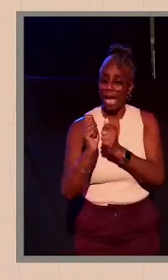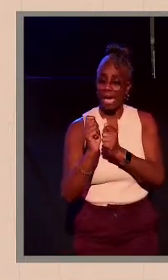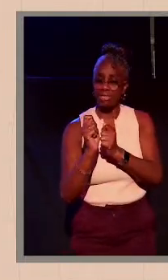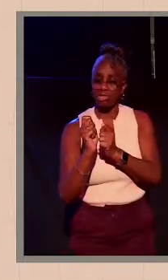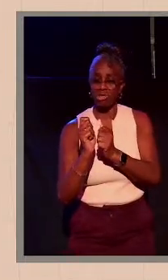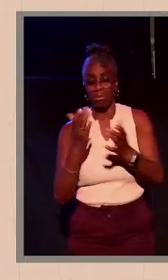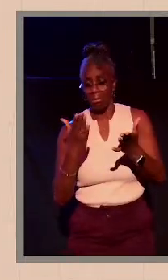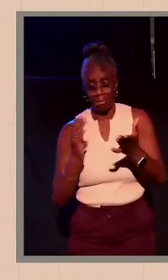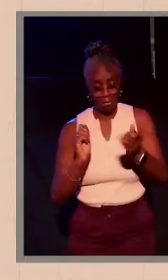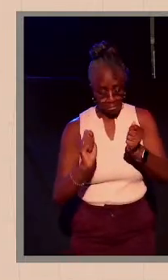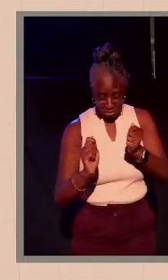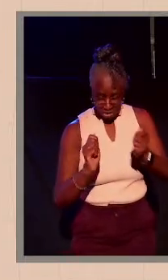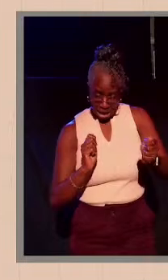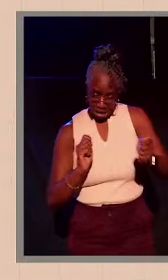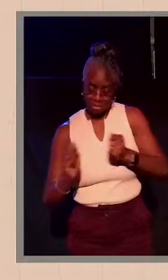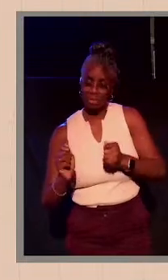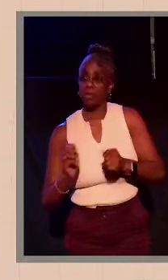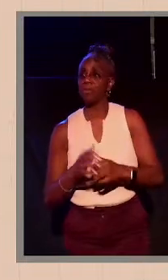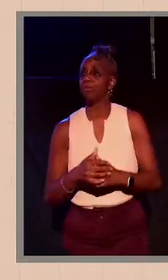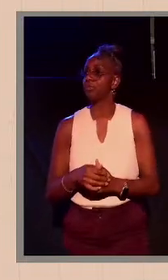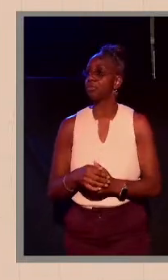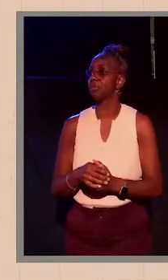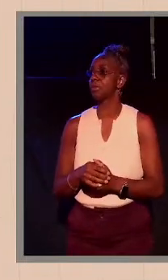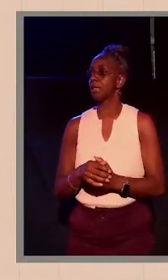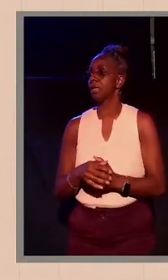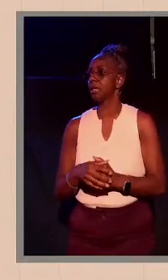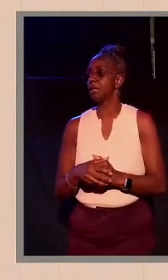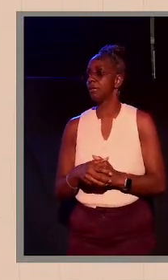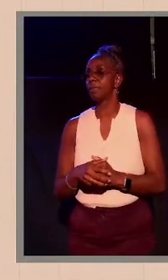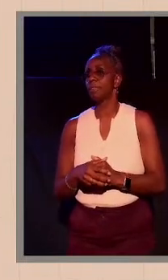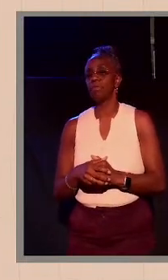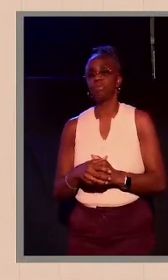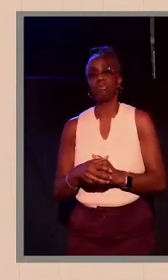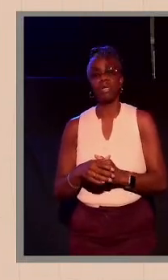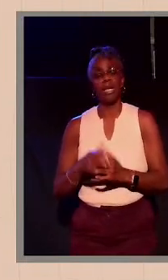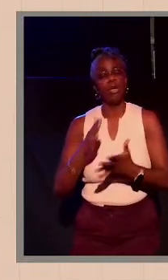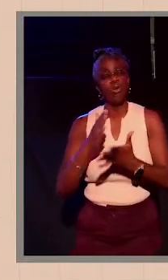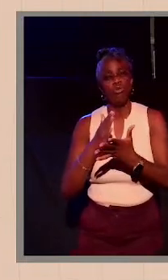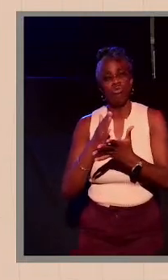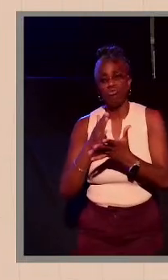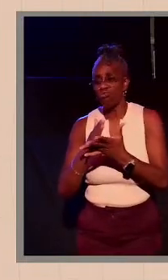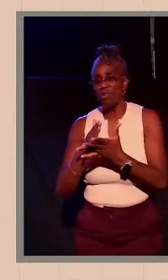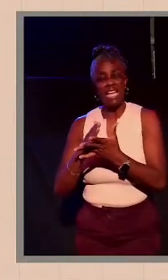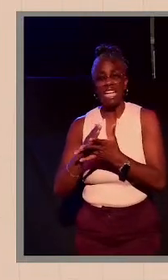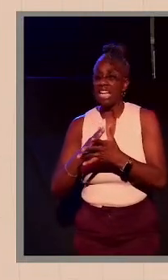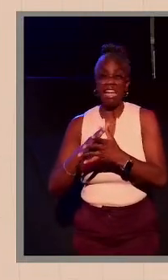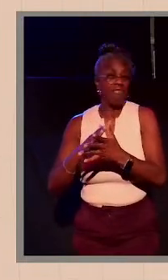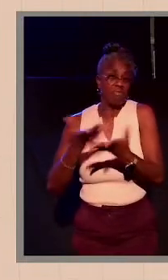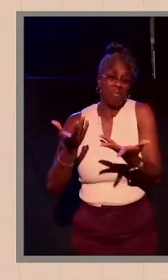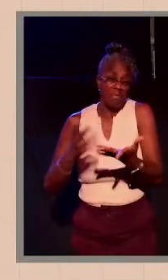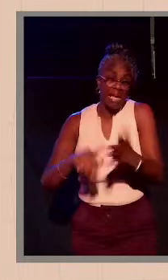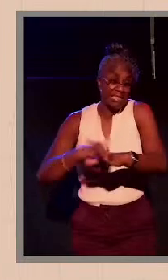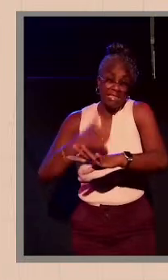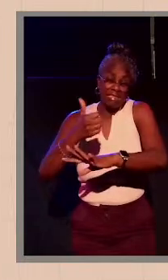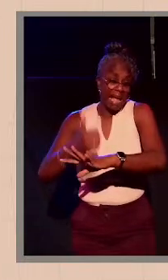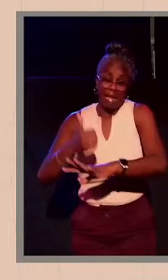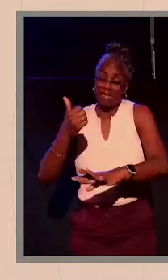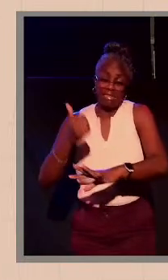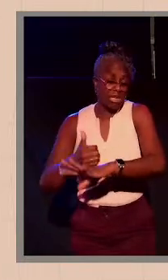and you can change them on the fly as well. And is that a little GUI or that's? Yeah, it's just a little. So it's a very standard Ableton user